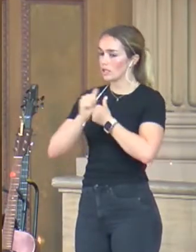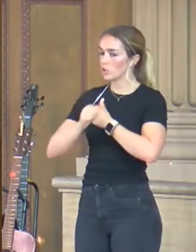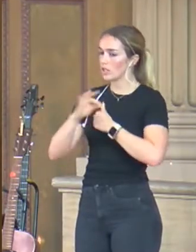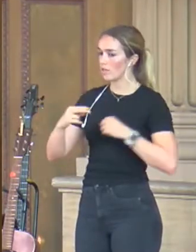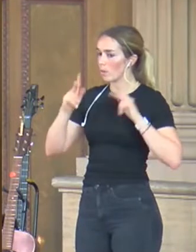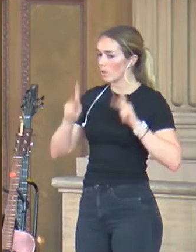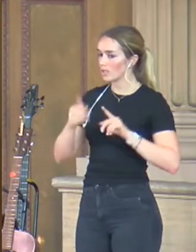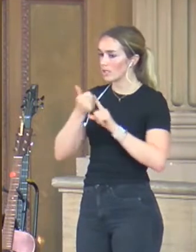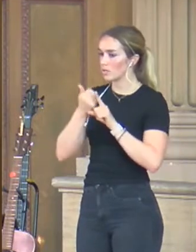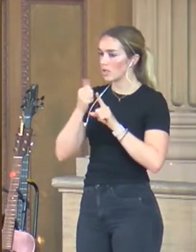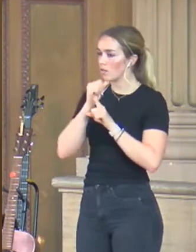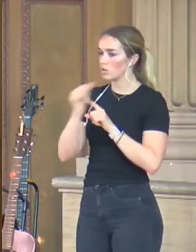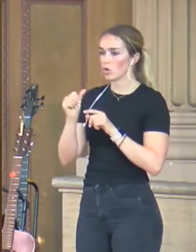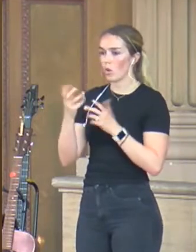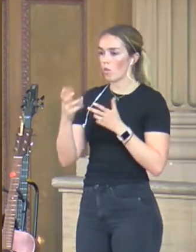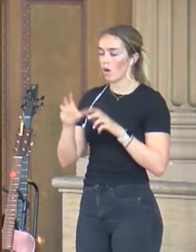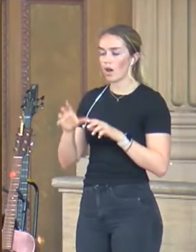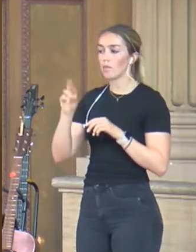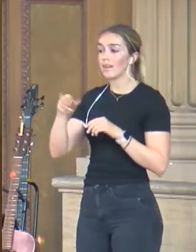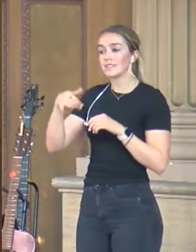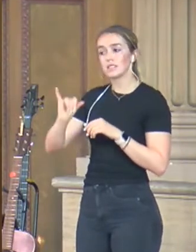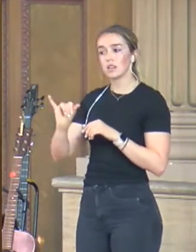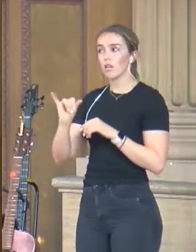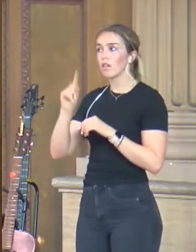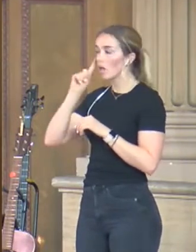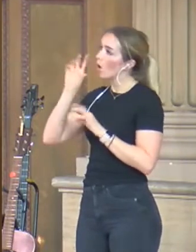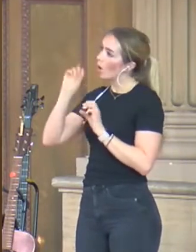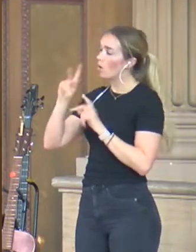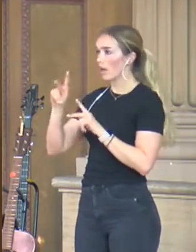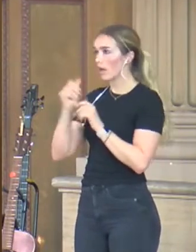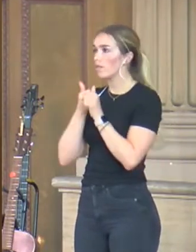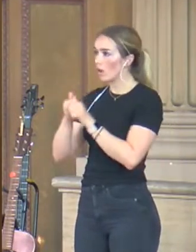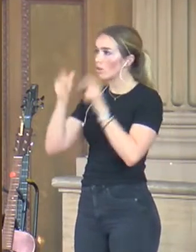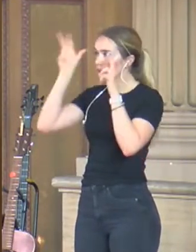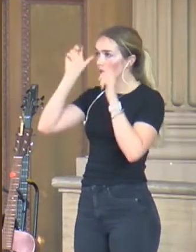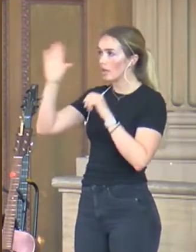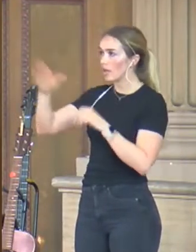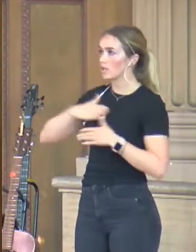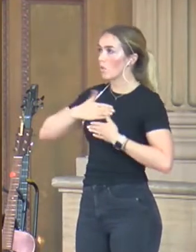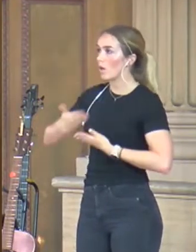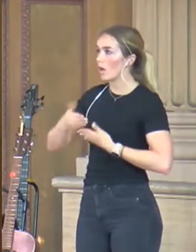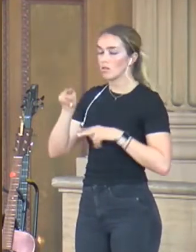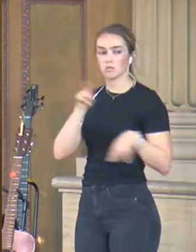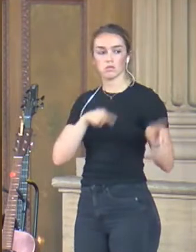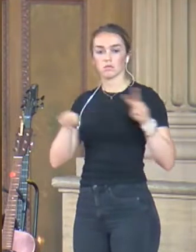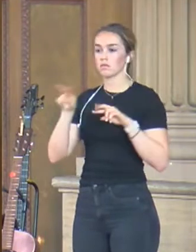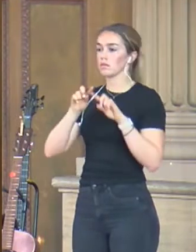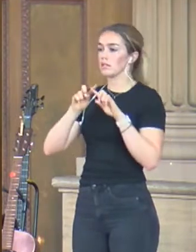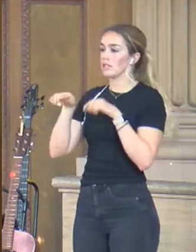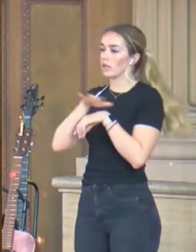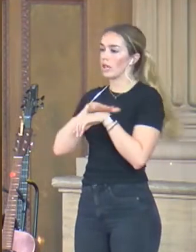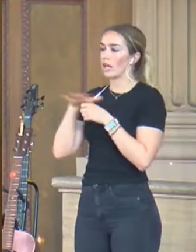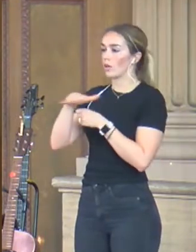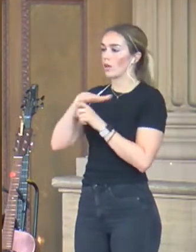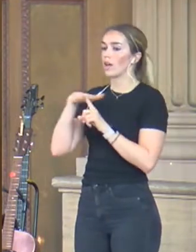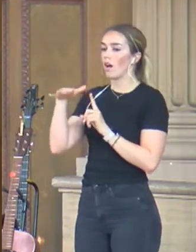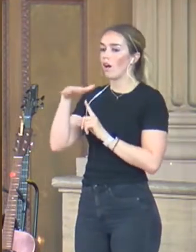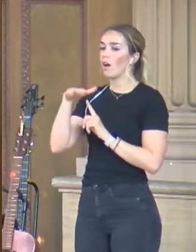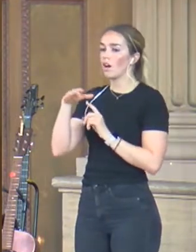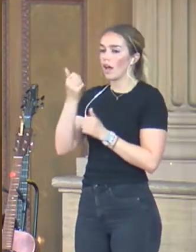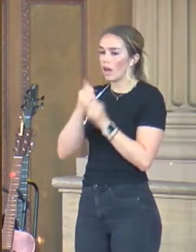no longer desiring, but still intending to do our enemy's will, looks round upon a universe from which